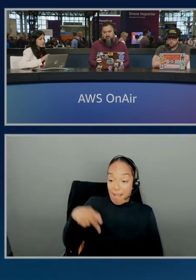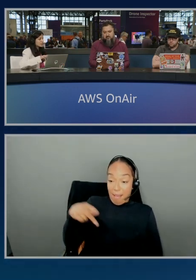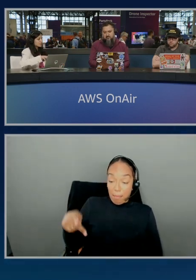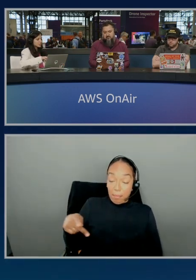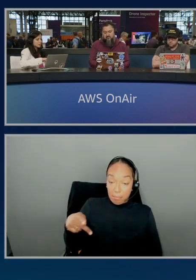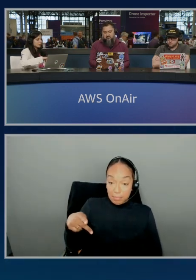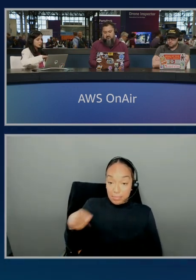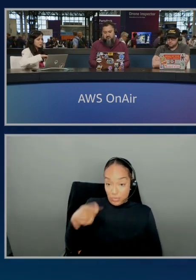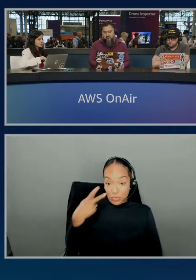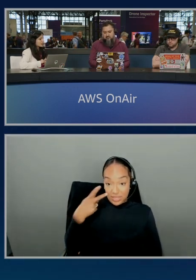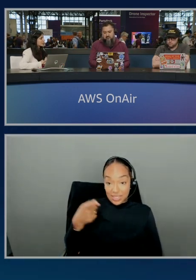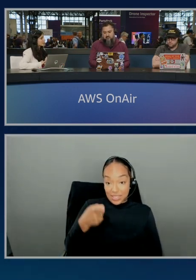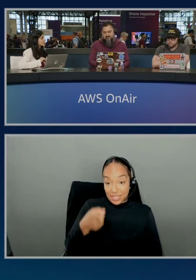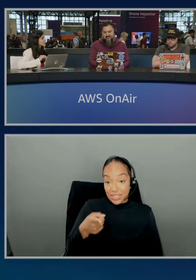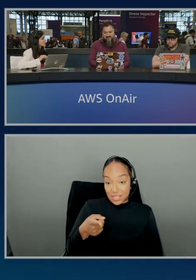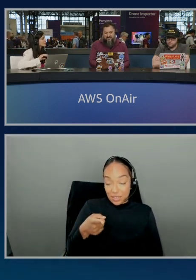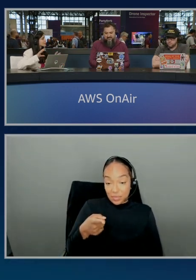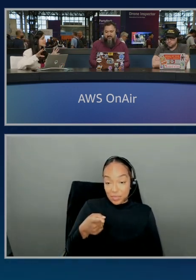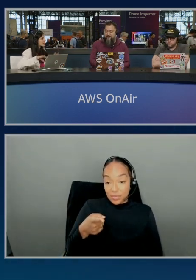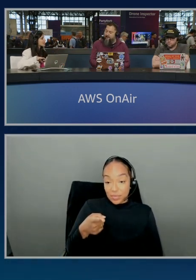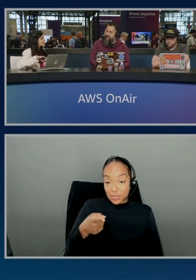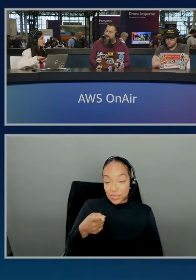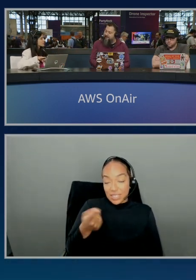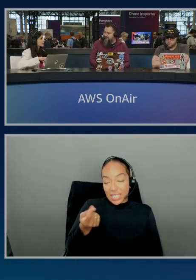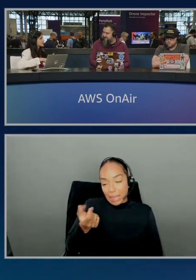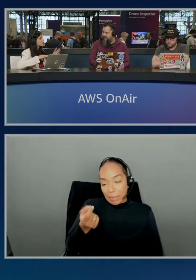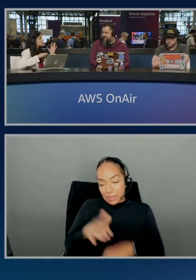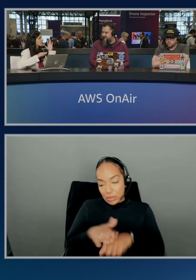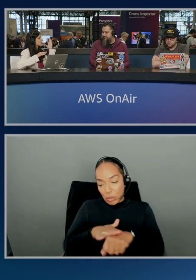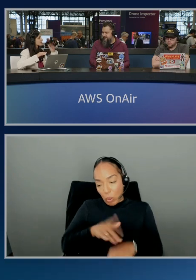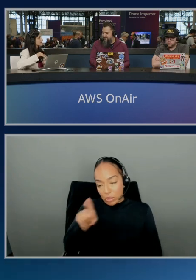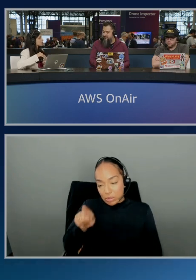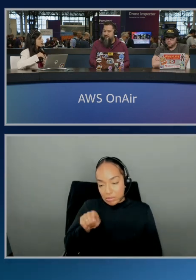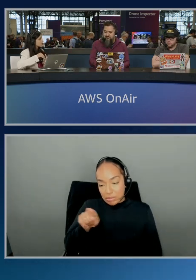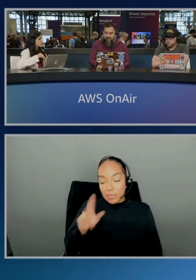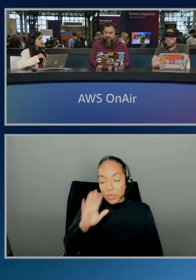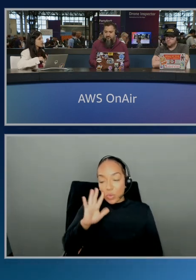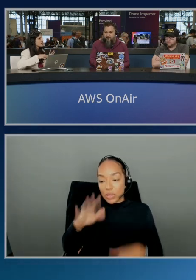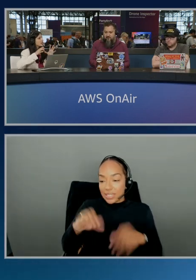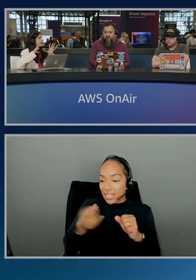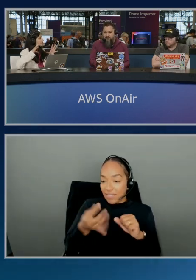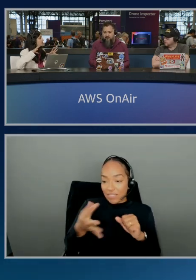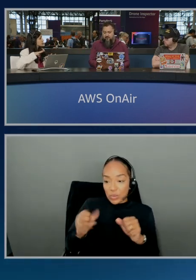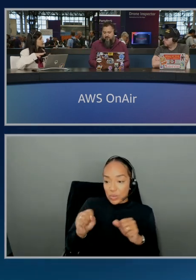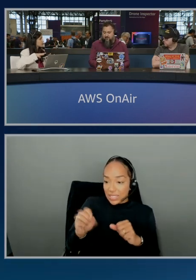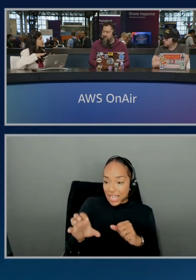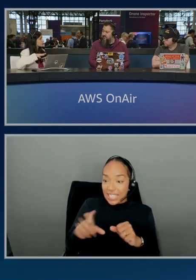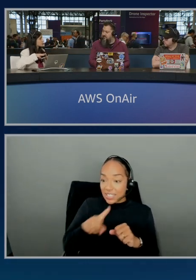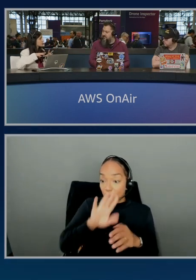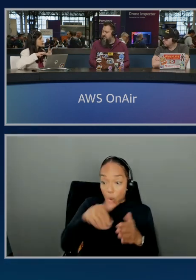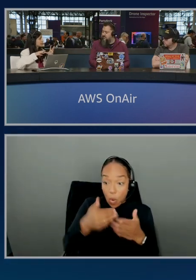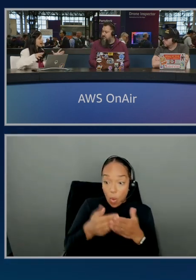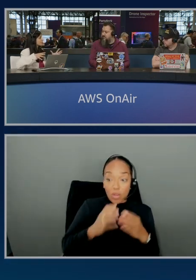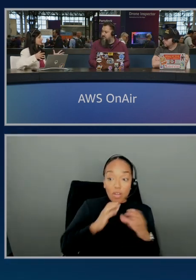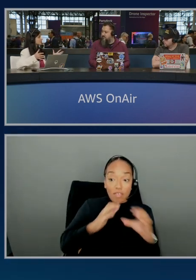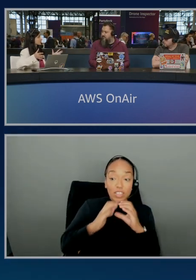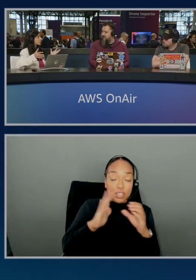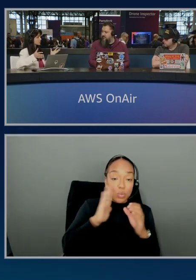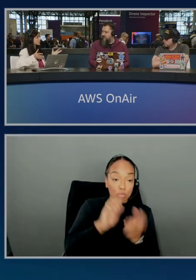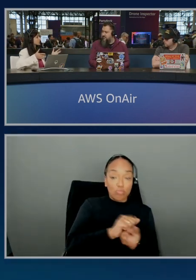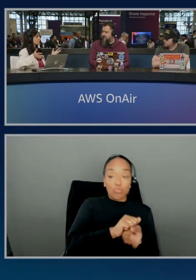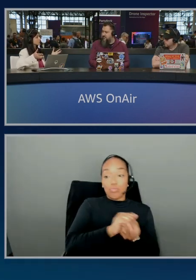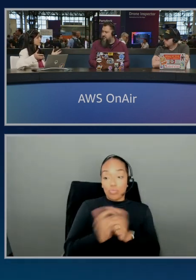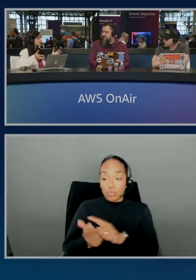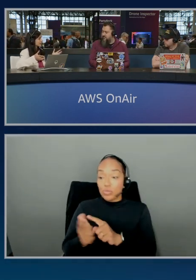you're saying, you're attempting demo God, so it's running a little slower, but it just takes a matter of seconds to take this entire conversation and convert it into an app that you